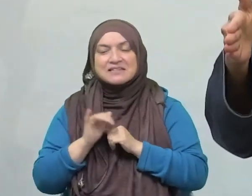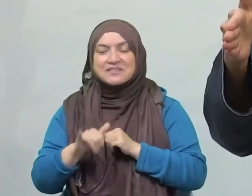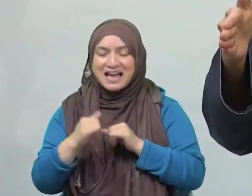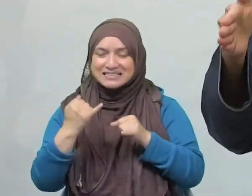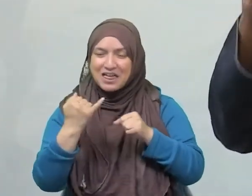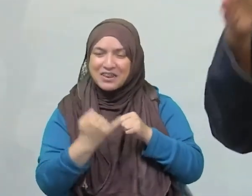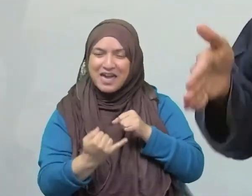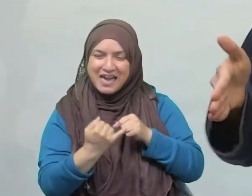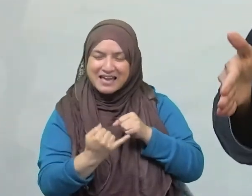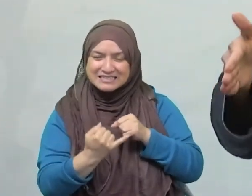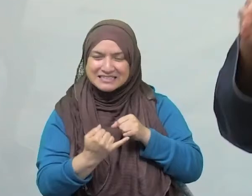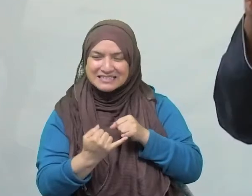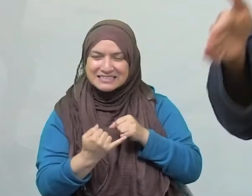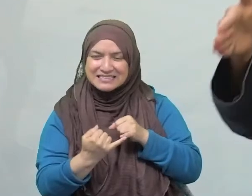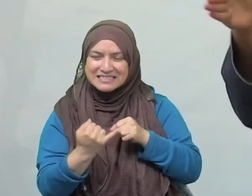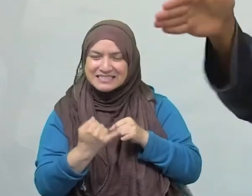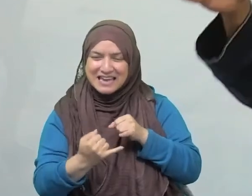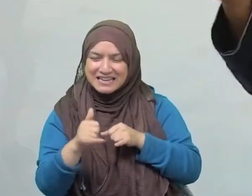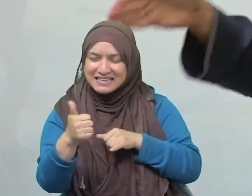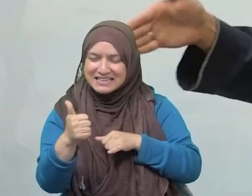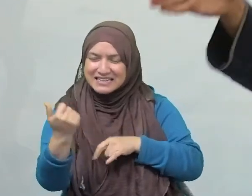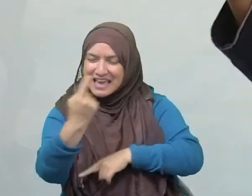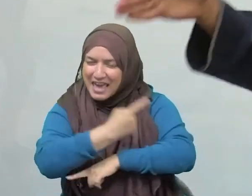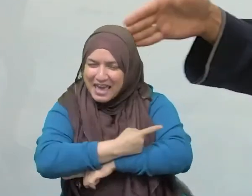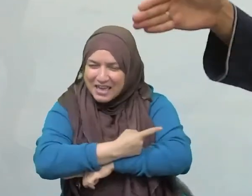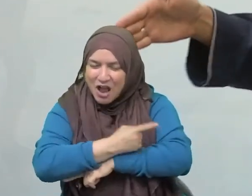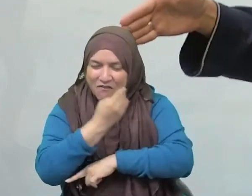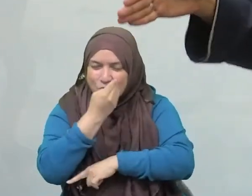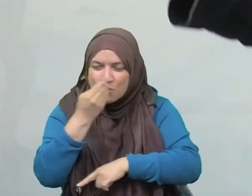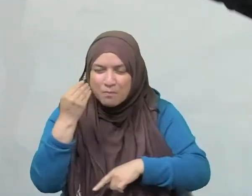arafah may allah call